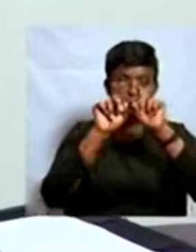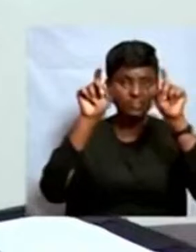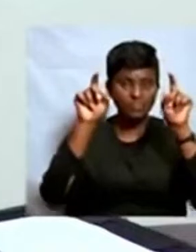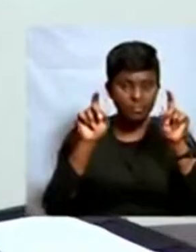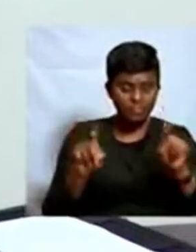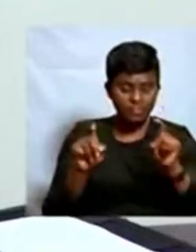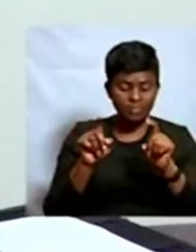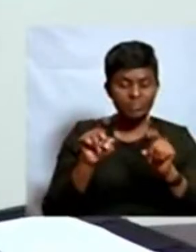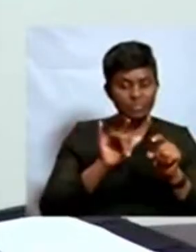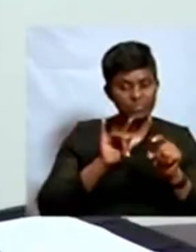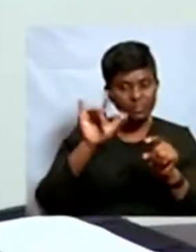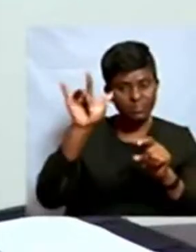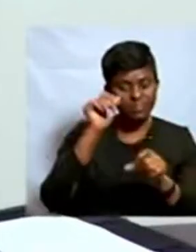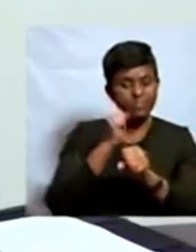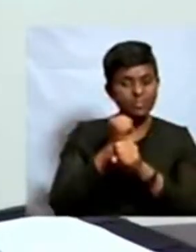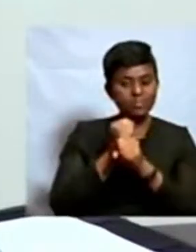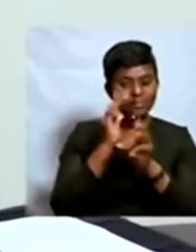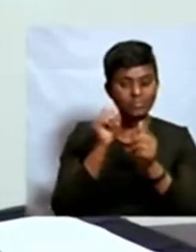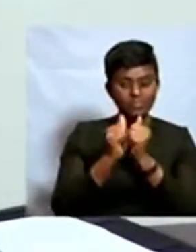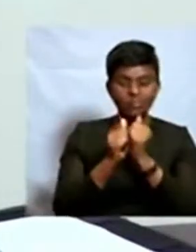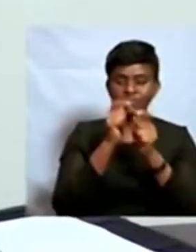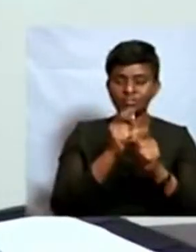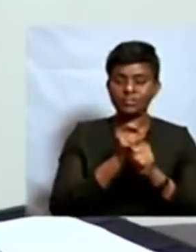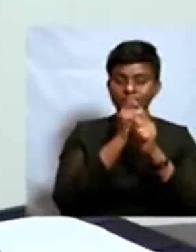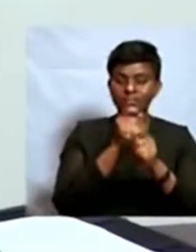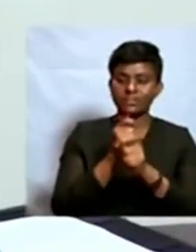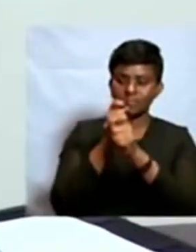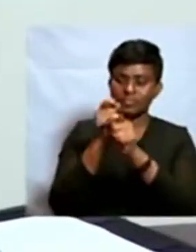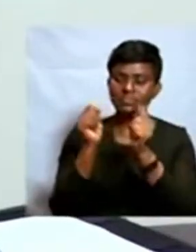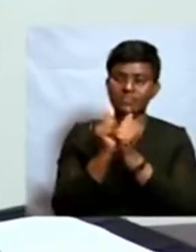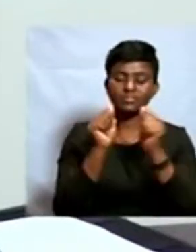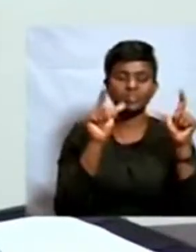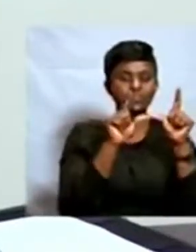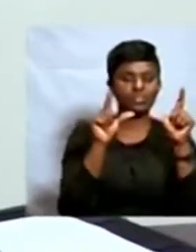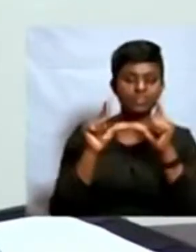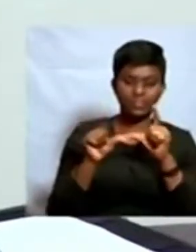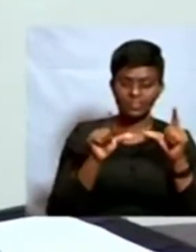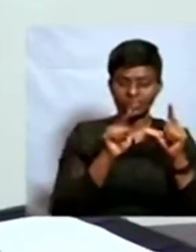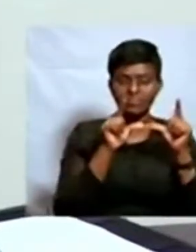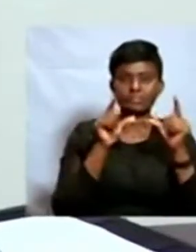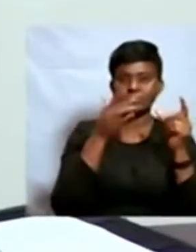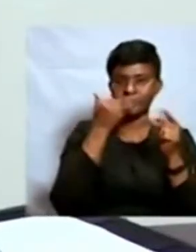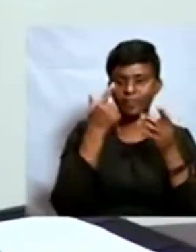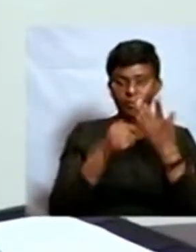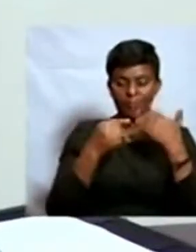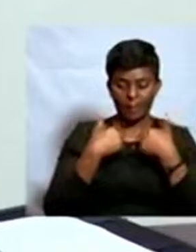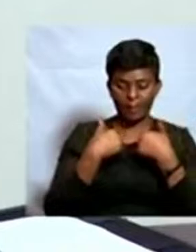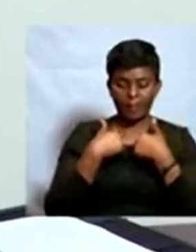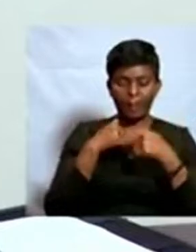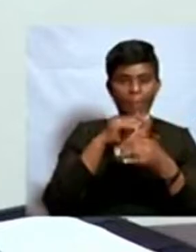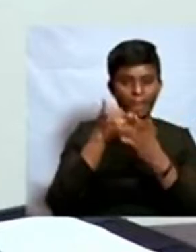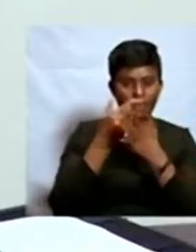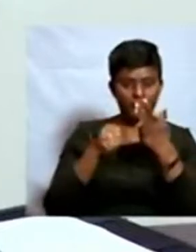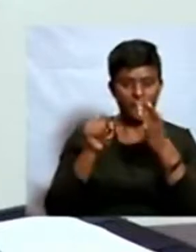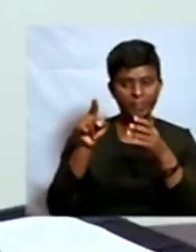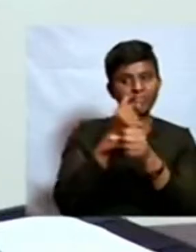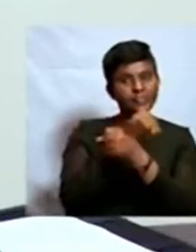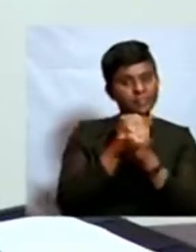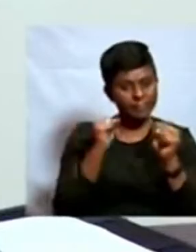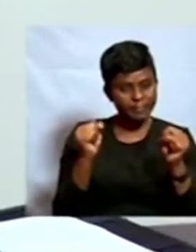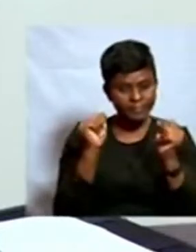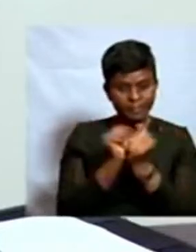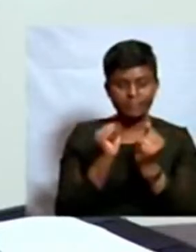air operators, which is issuing AOCs and licenses. He has to have an overview of the safety